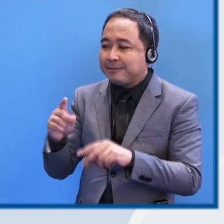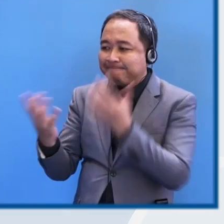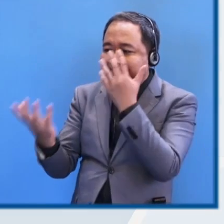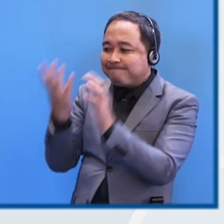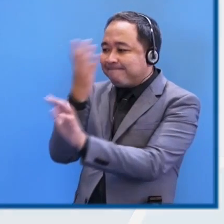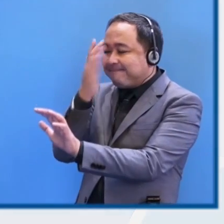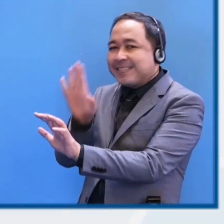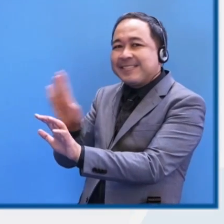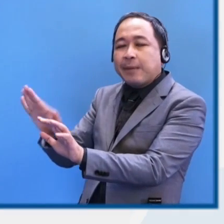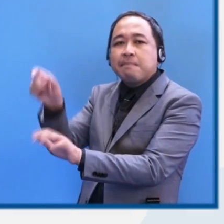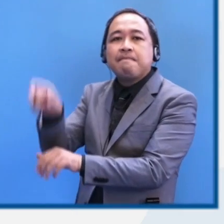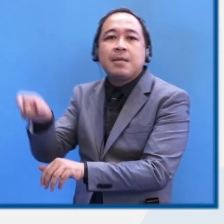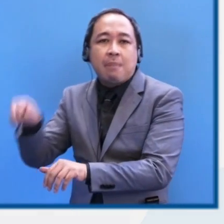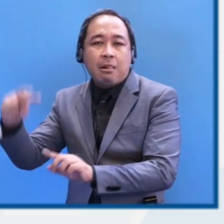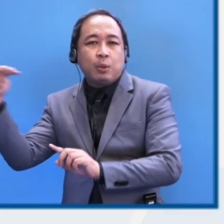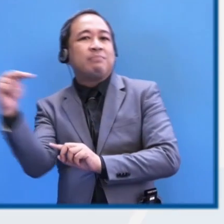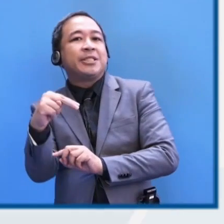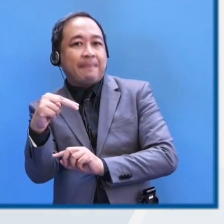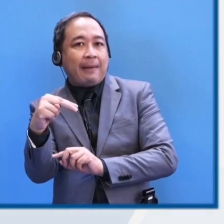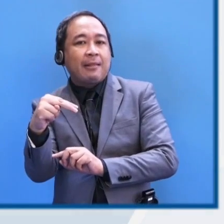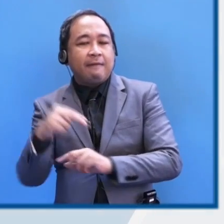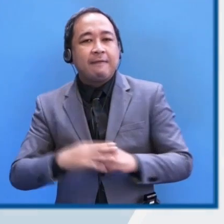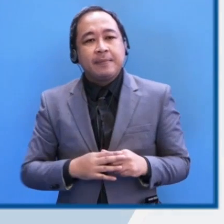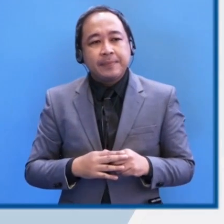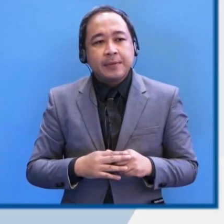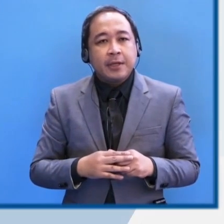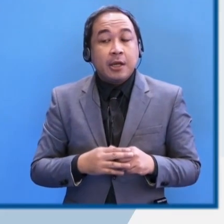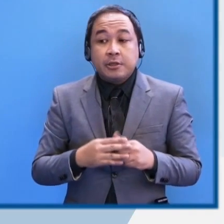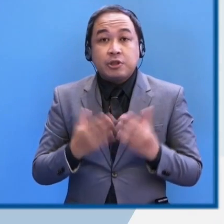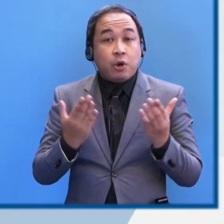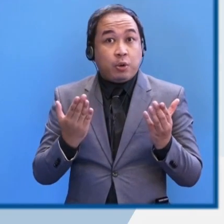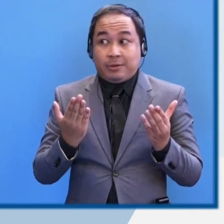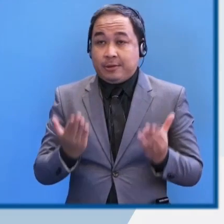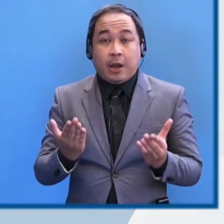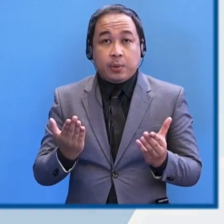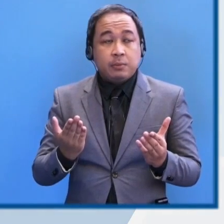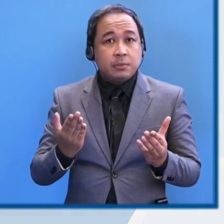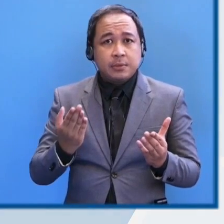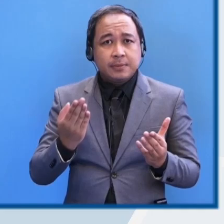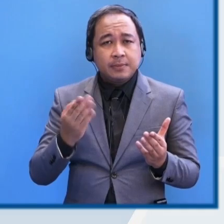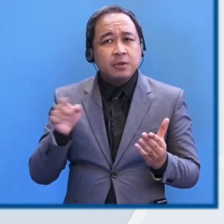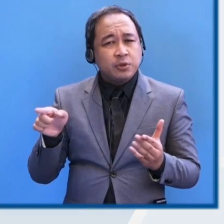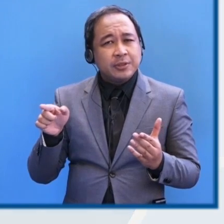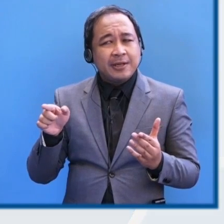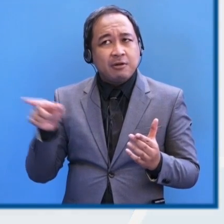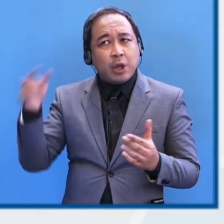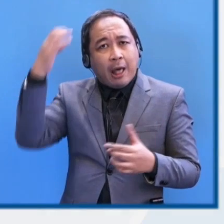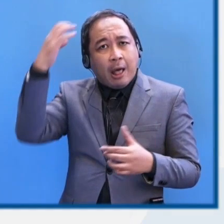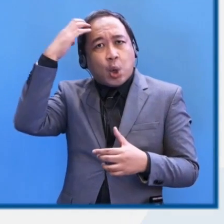is that we are trying to also see that what are the various governance